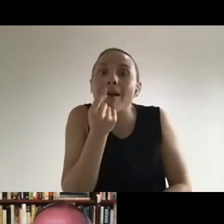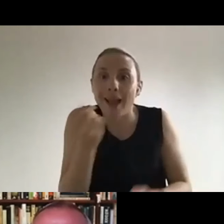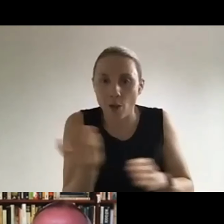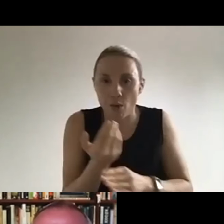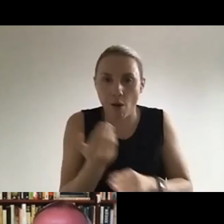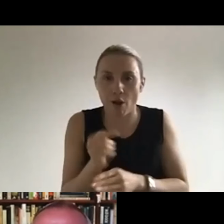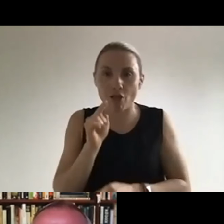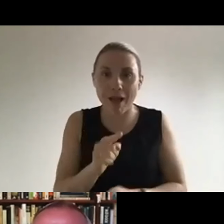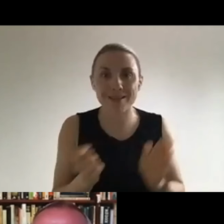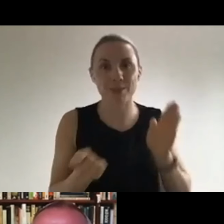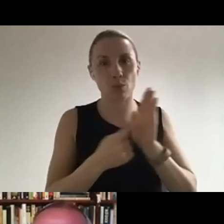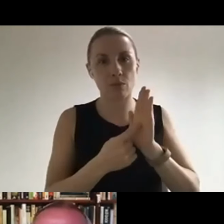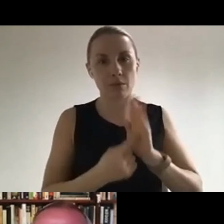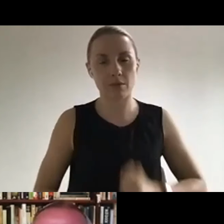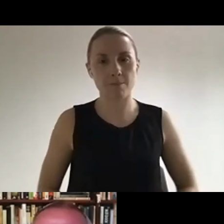Okay, thanks, Anne.